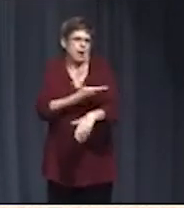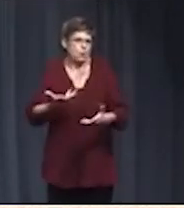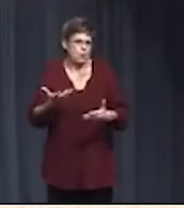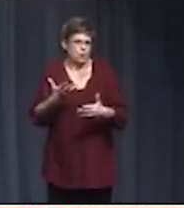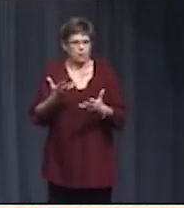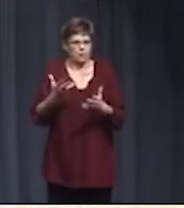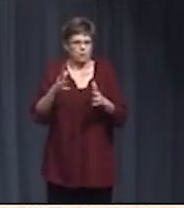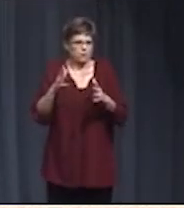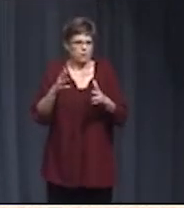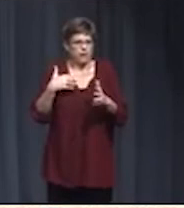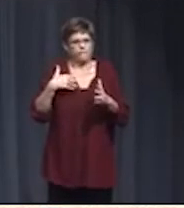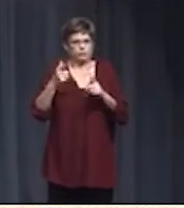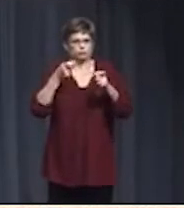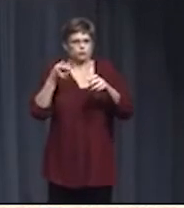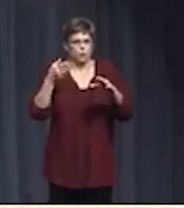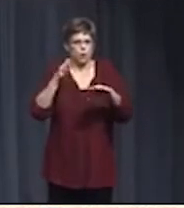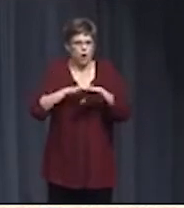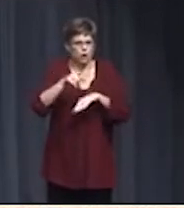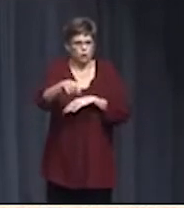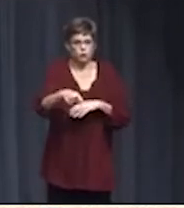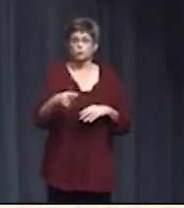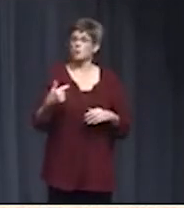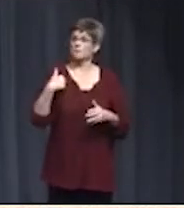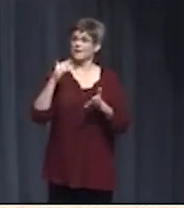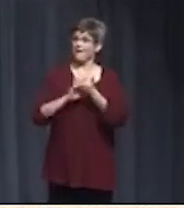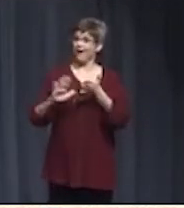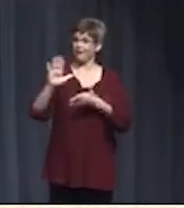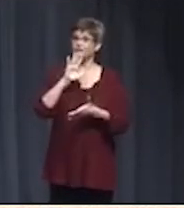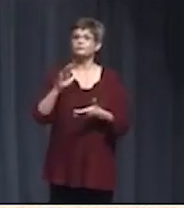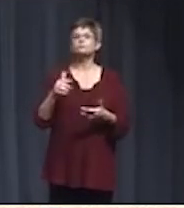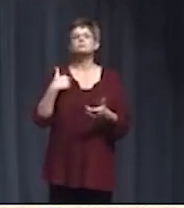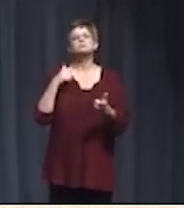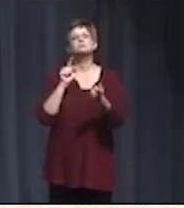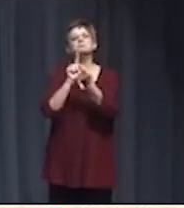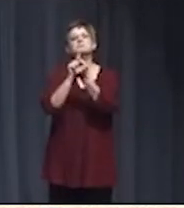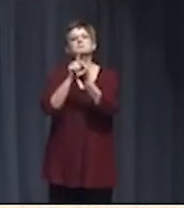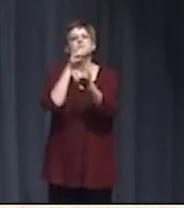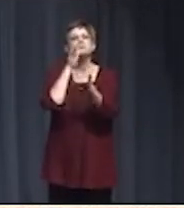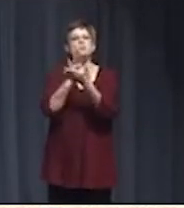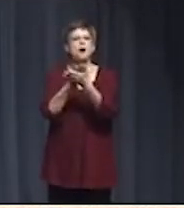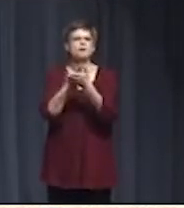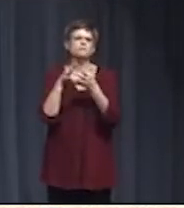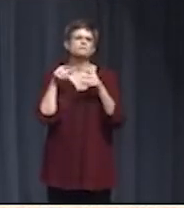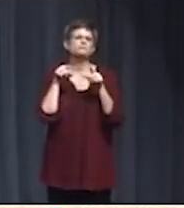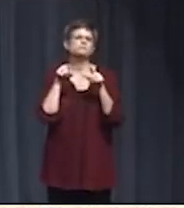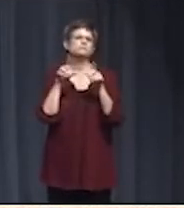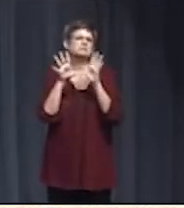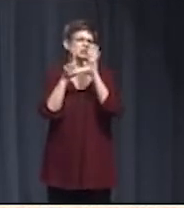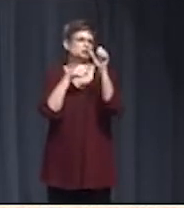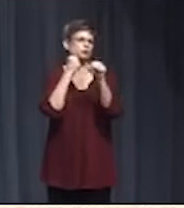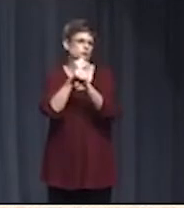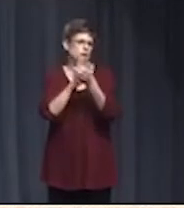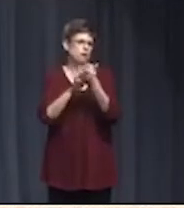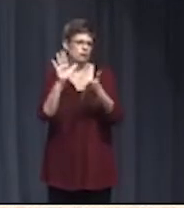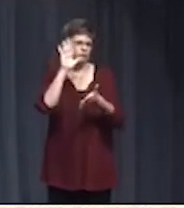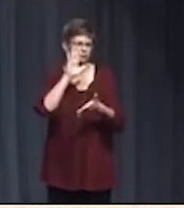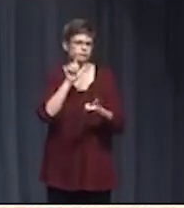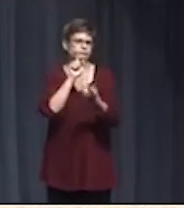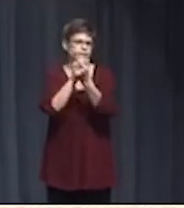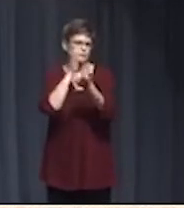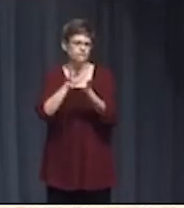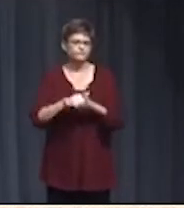forget, perfect example, when I was in college, I met my wife our senior year.